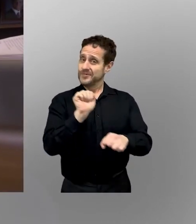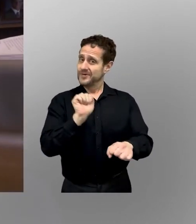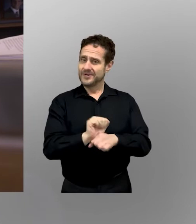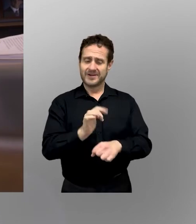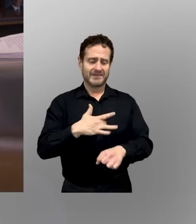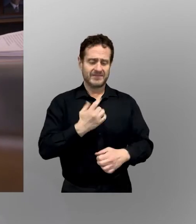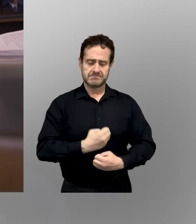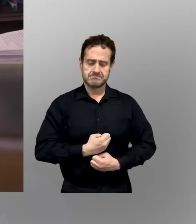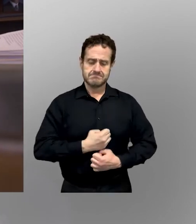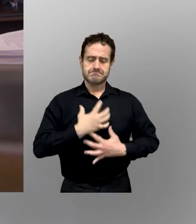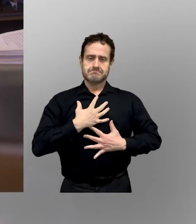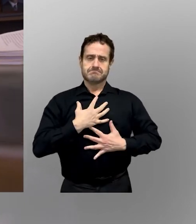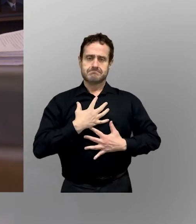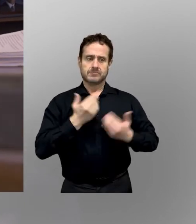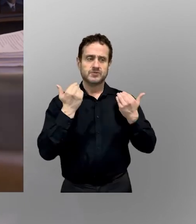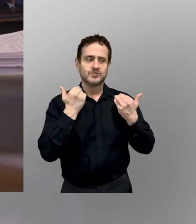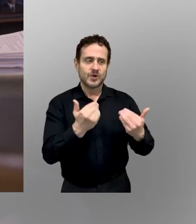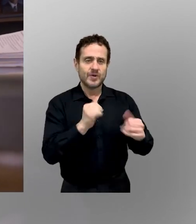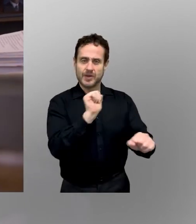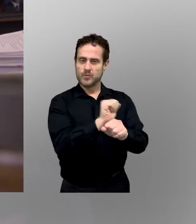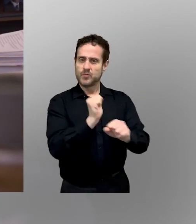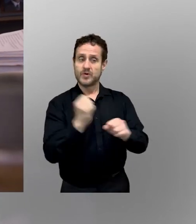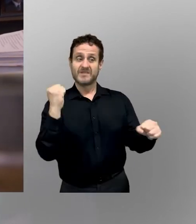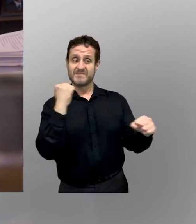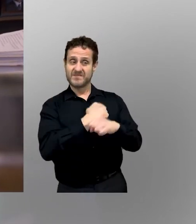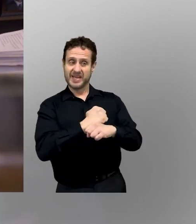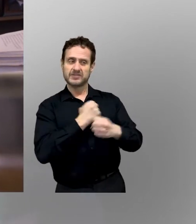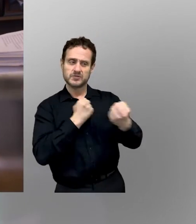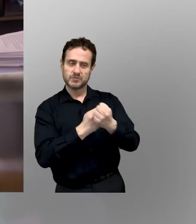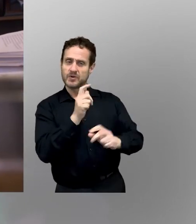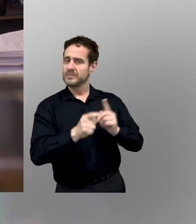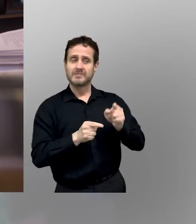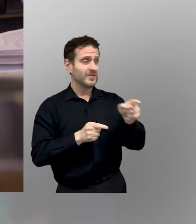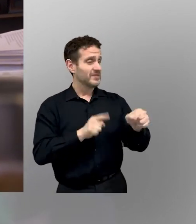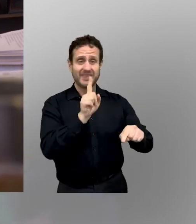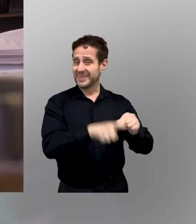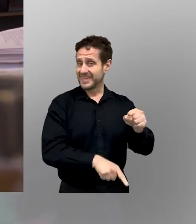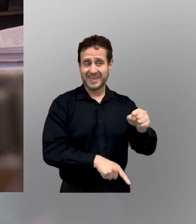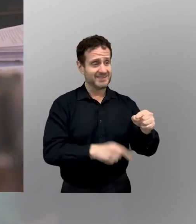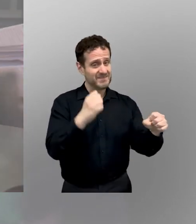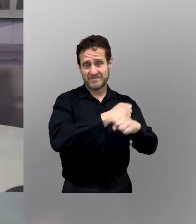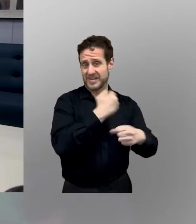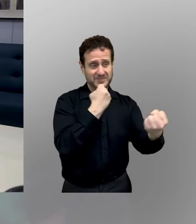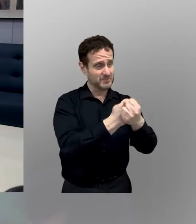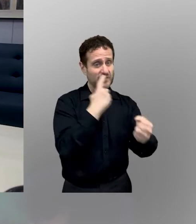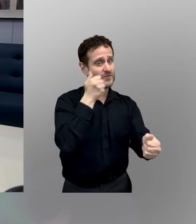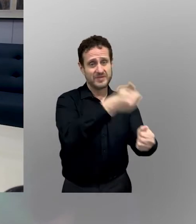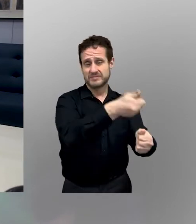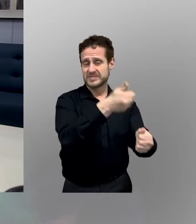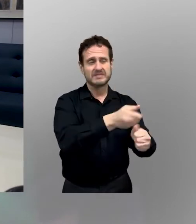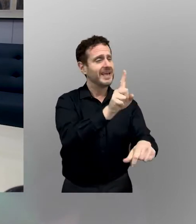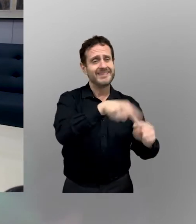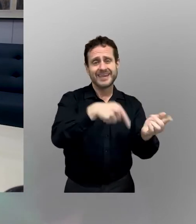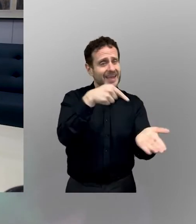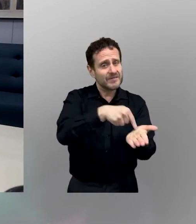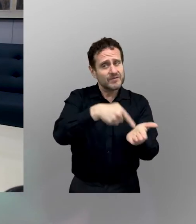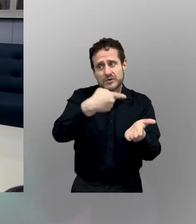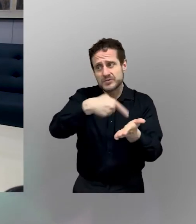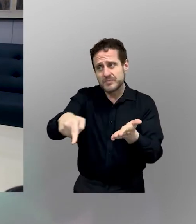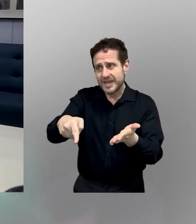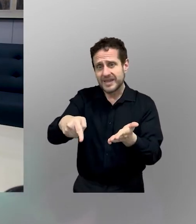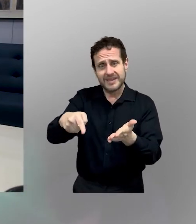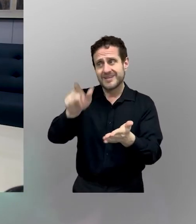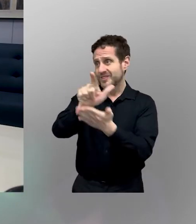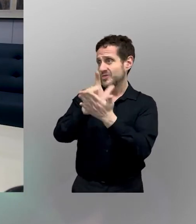refreshing assignment to be out there on the front lines fighting for people who otherwise can't fight for themselves and who can't